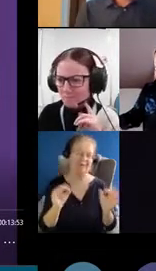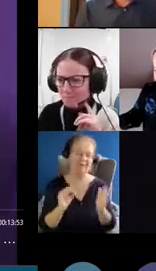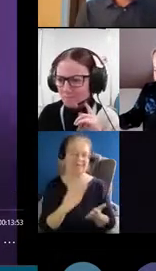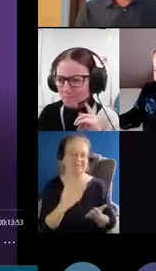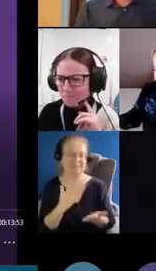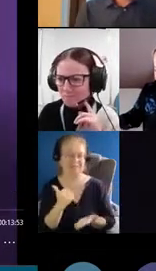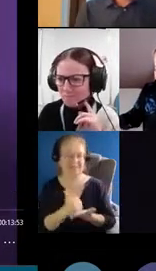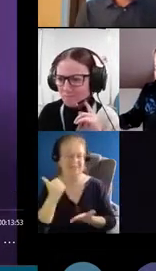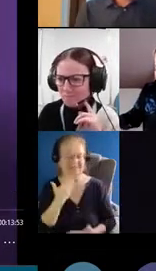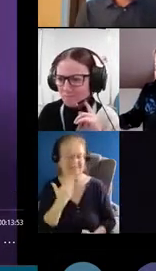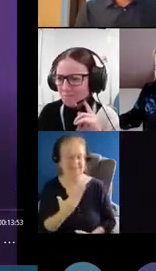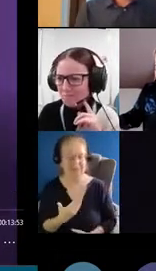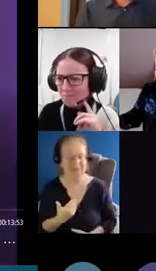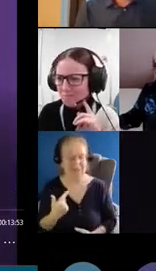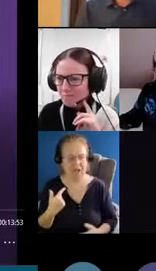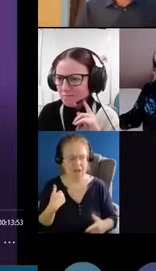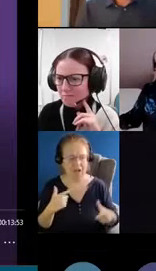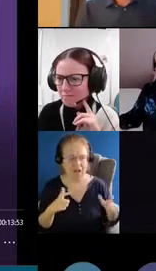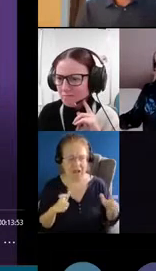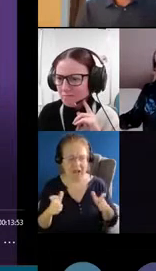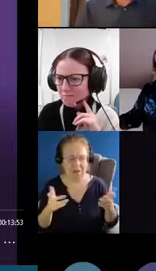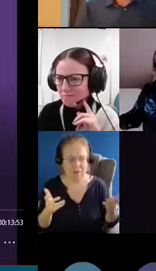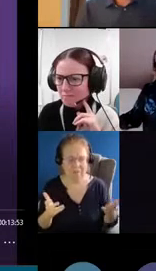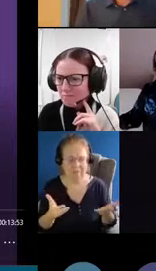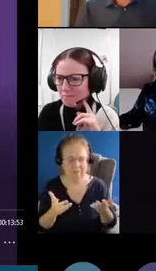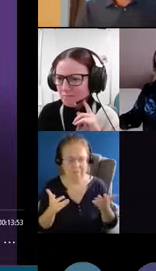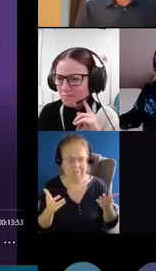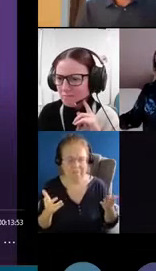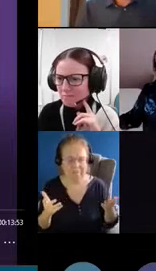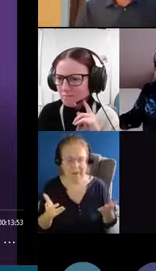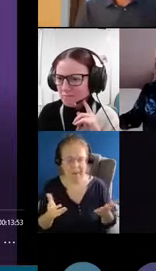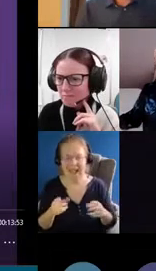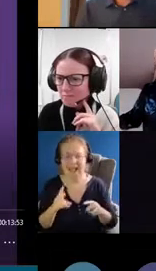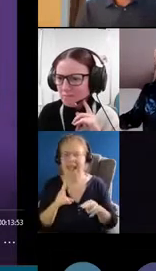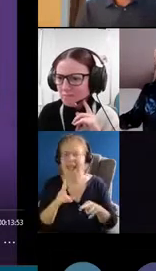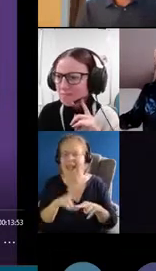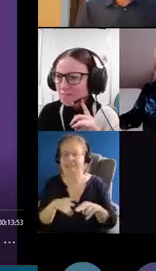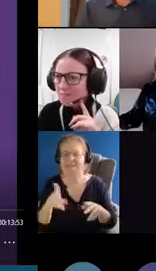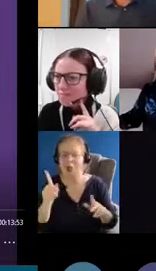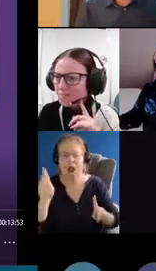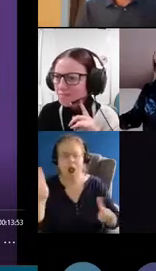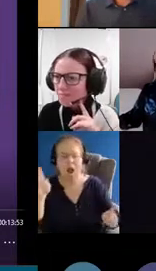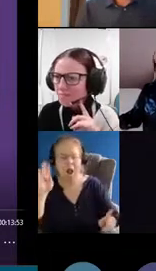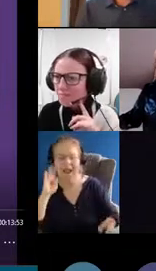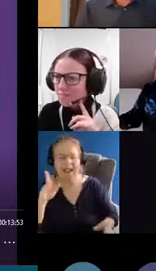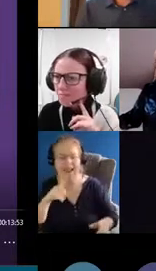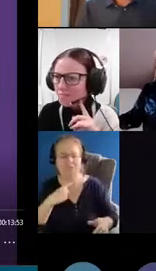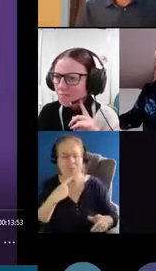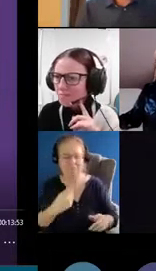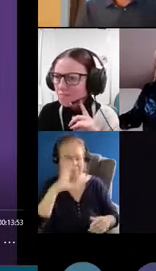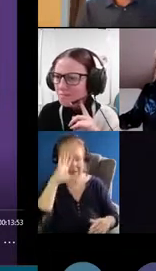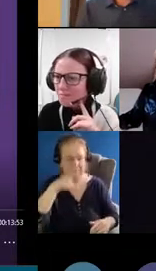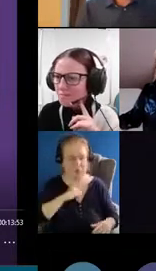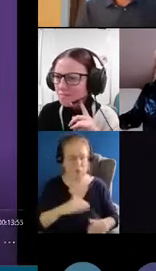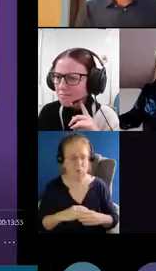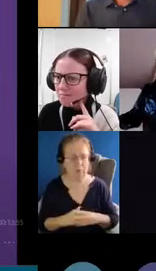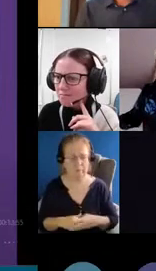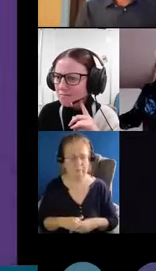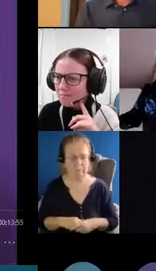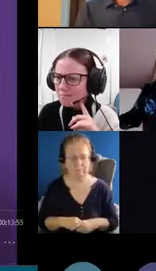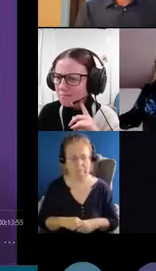So hopefully, if I carry on playing, and again, if you just stop me, Amy, if you can't hear it,